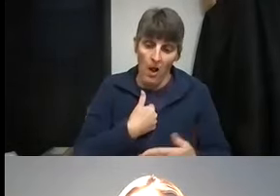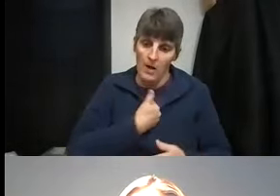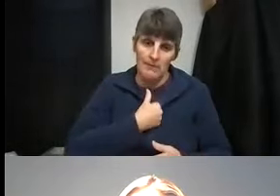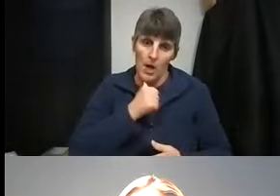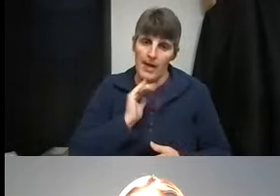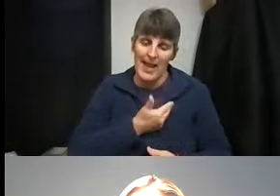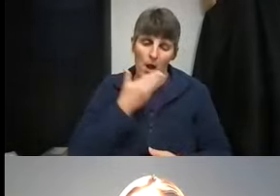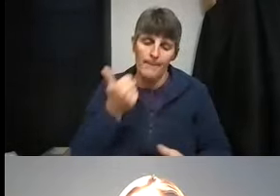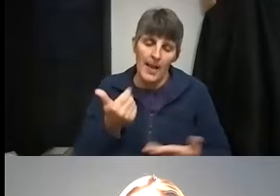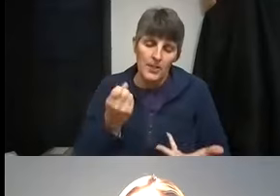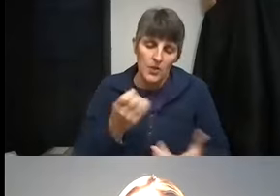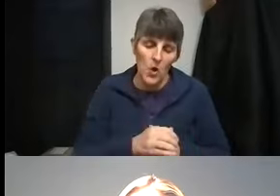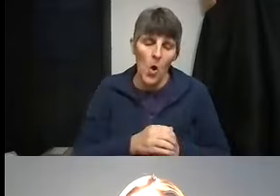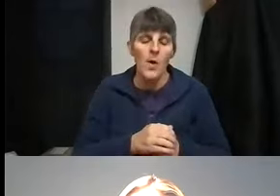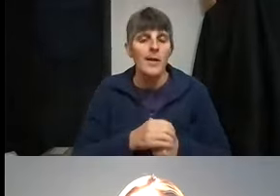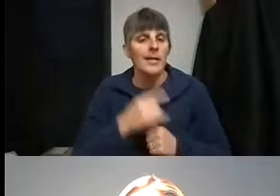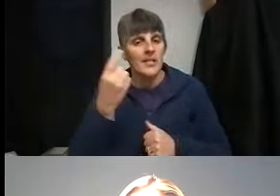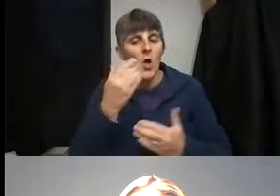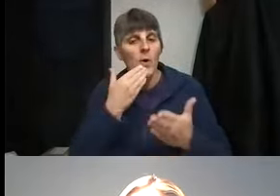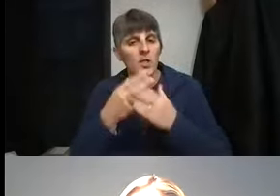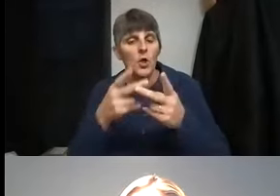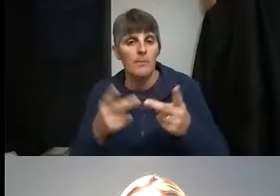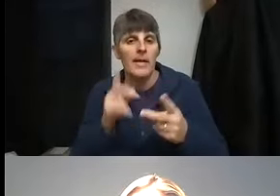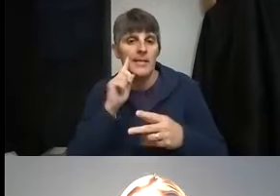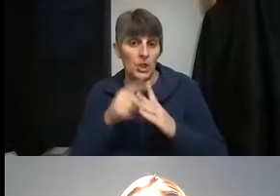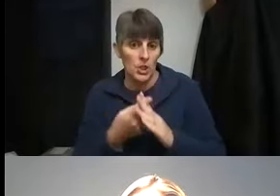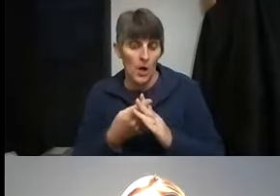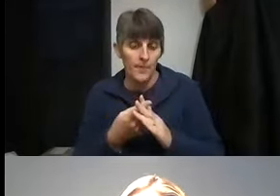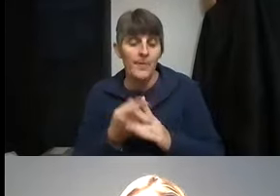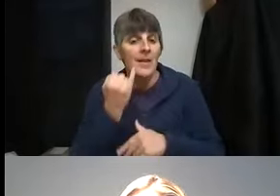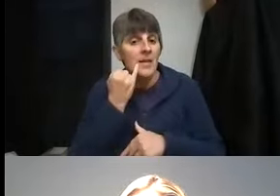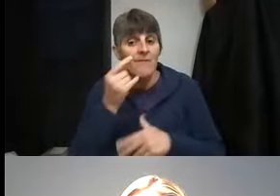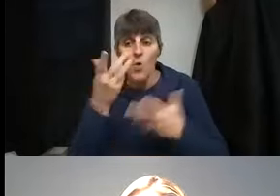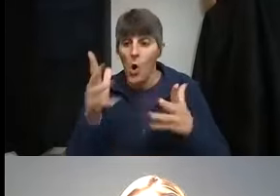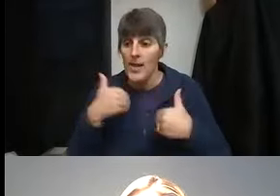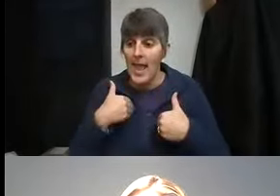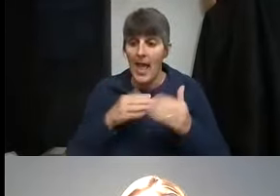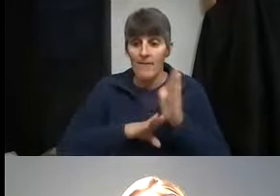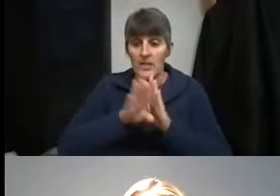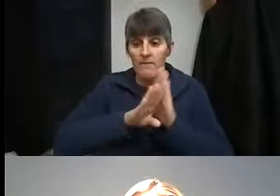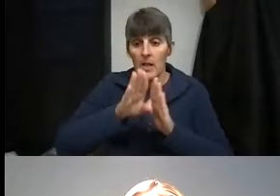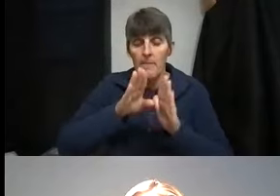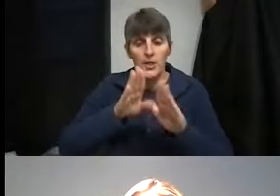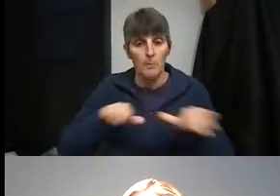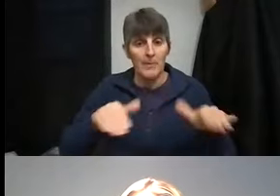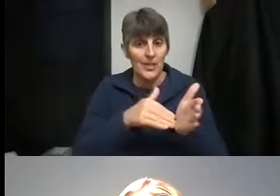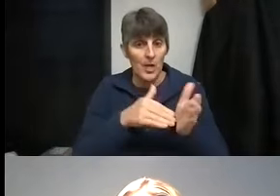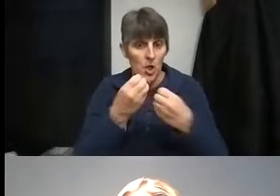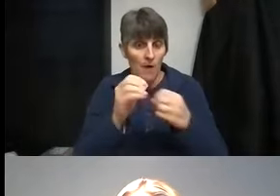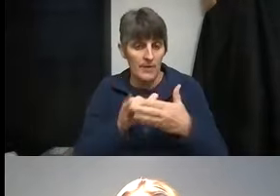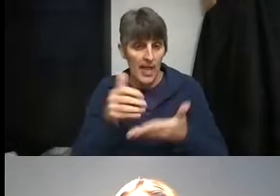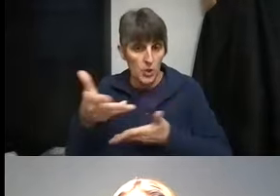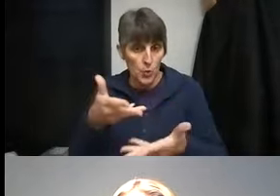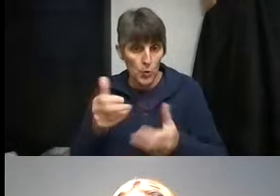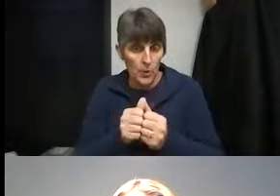our best. So it's always a good place to start. If you already have a developmental pediatrician's office that you're working